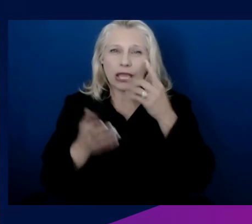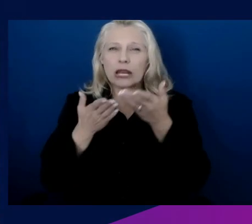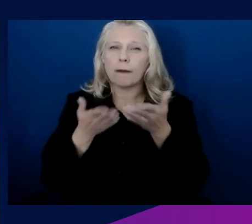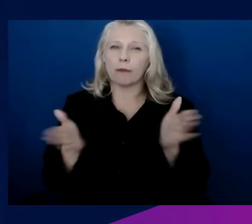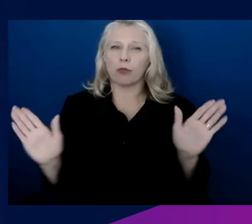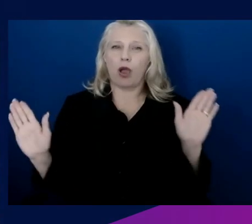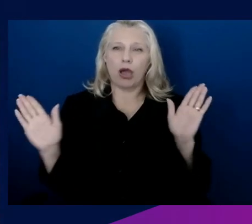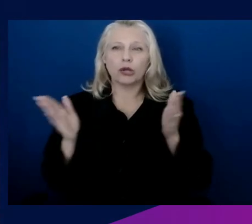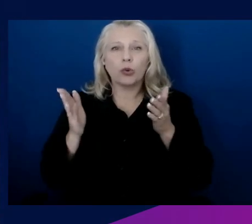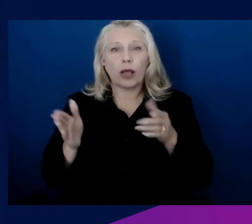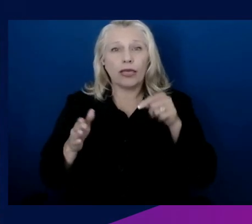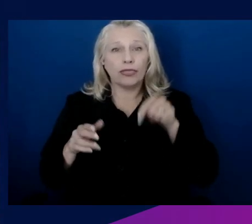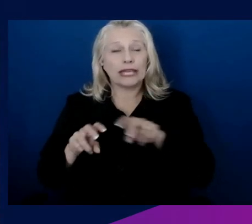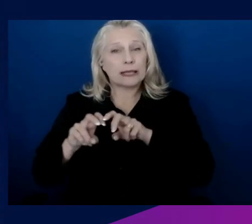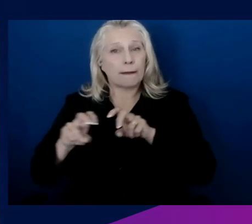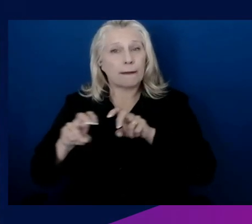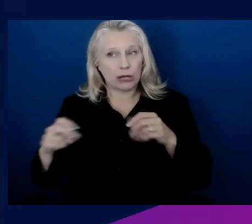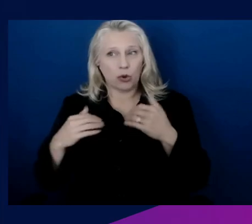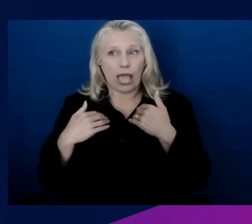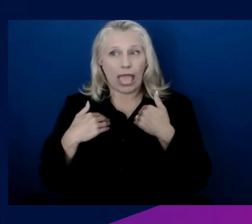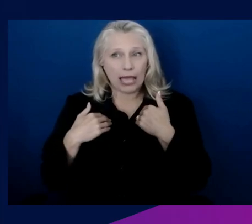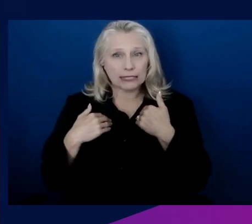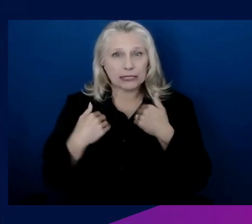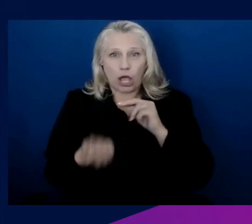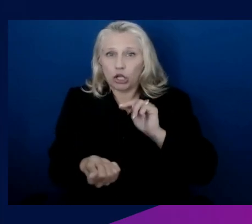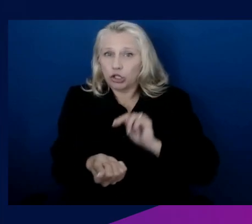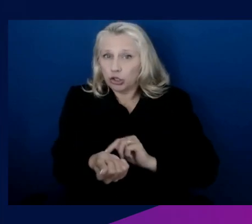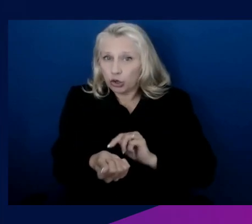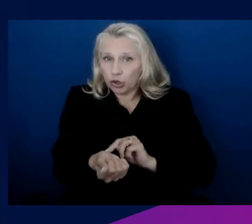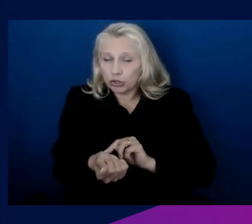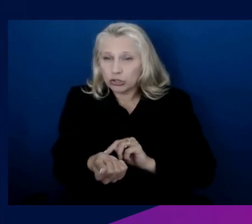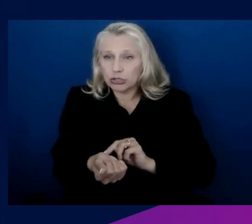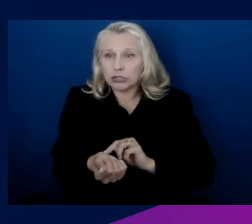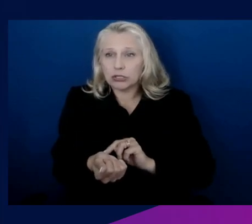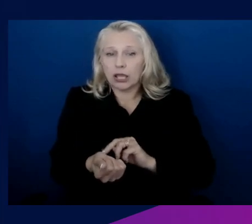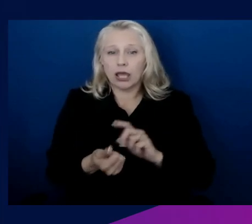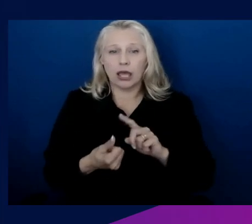This panel has a nurse, a